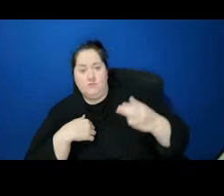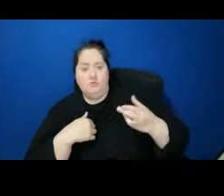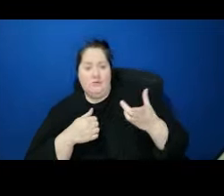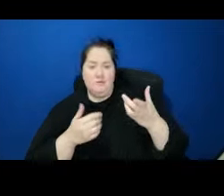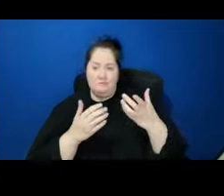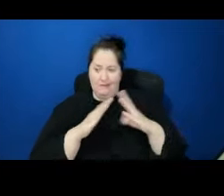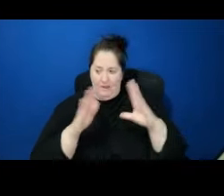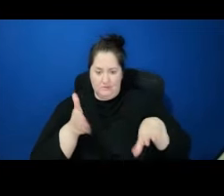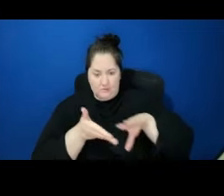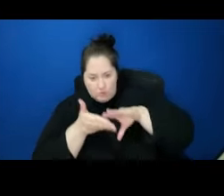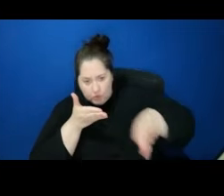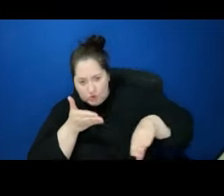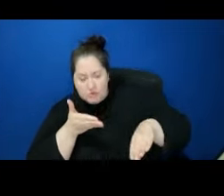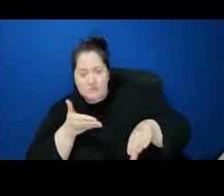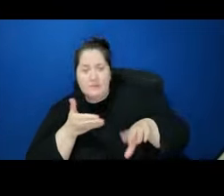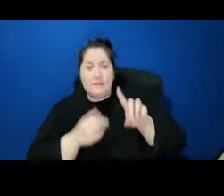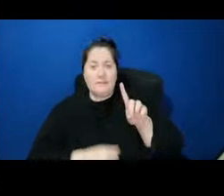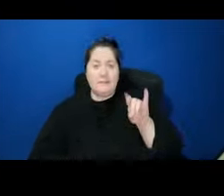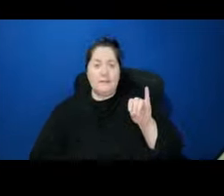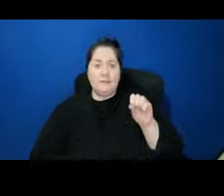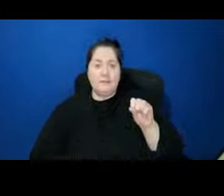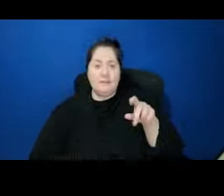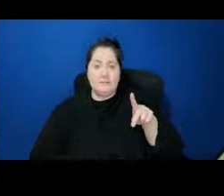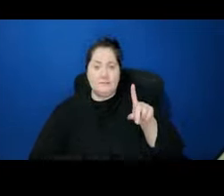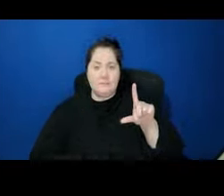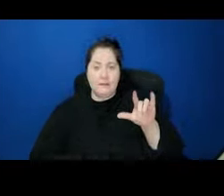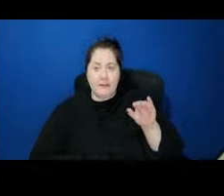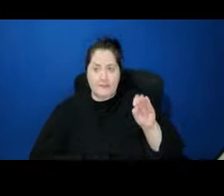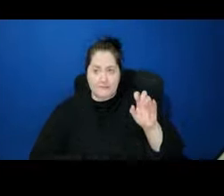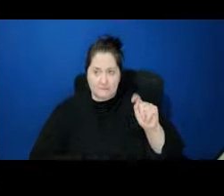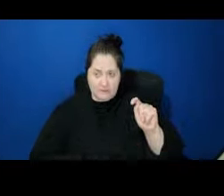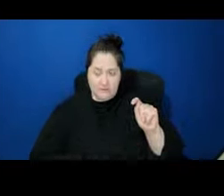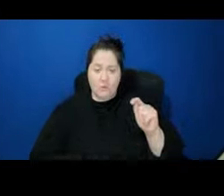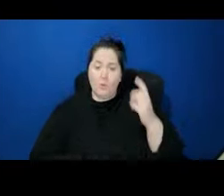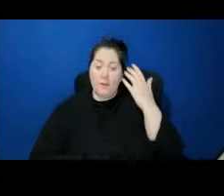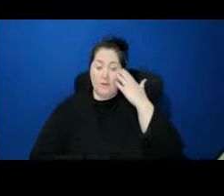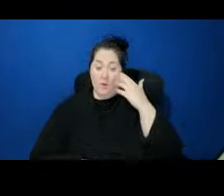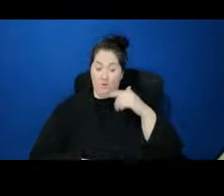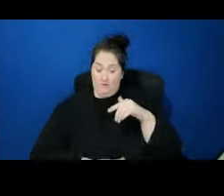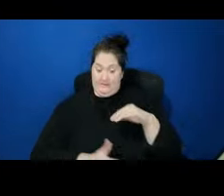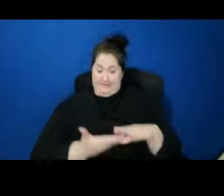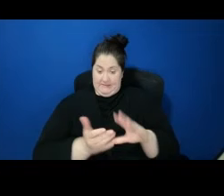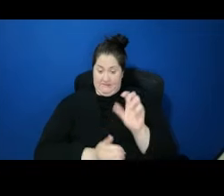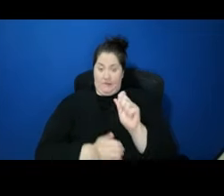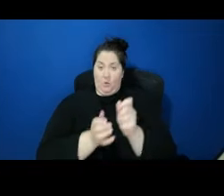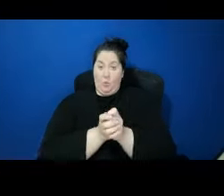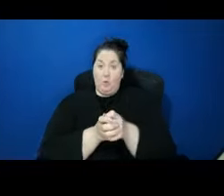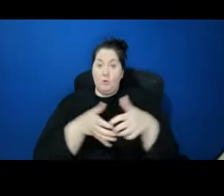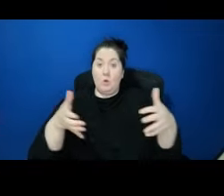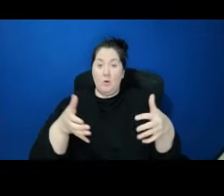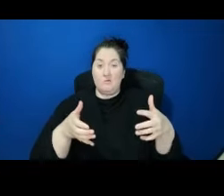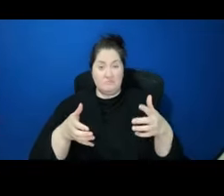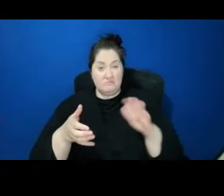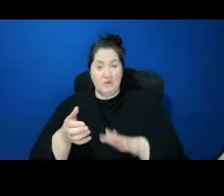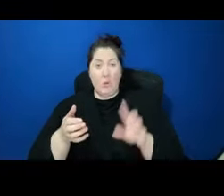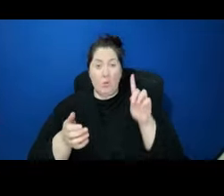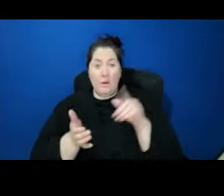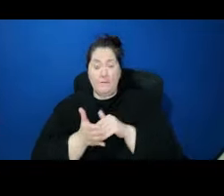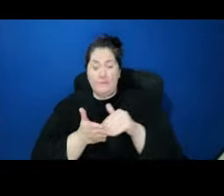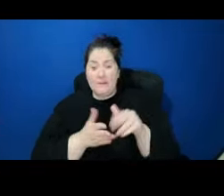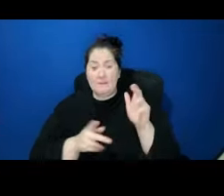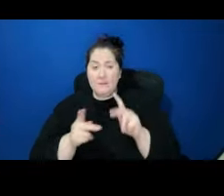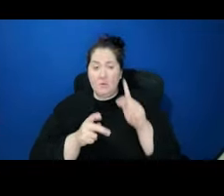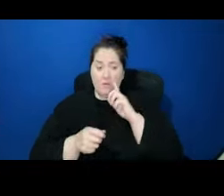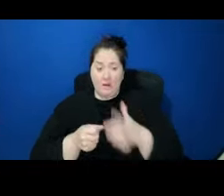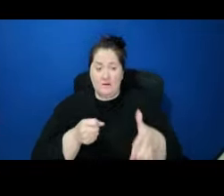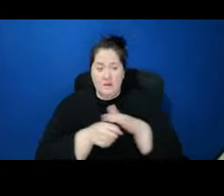and displacement. And we know that the city is going to continue to grow. We will approach 1 million people within the next 20 years that are covered by